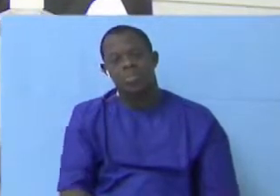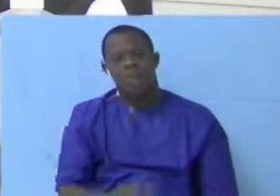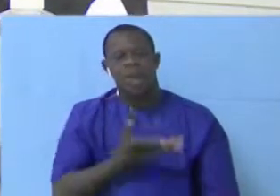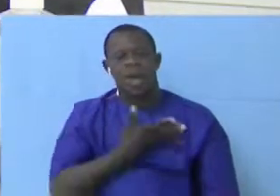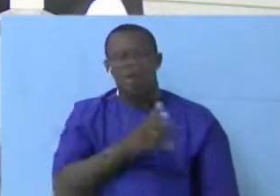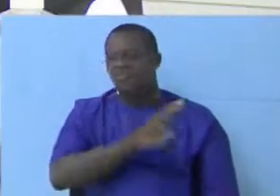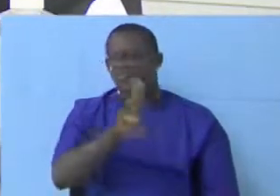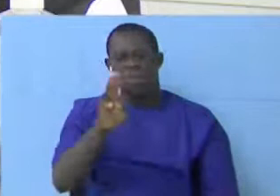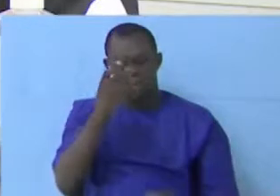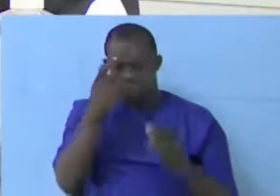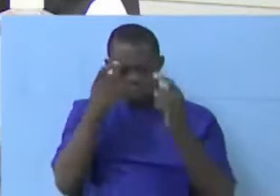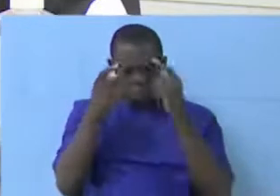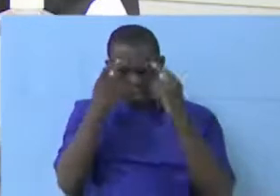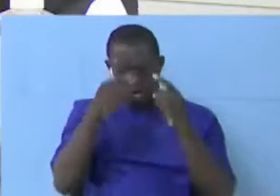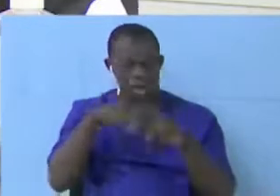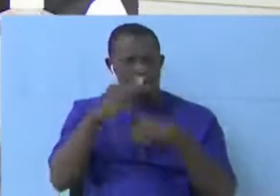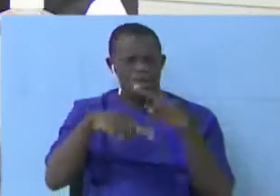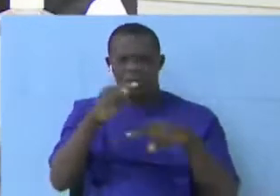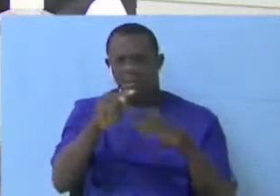did.